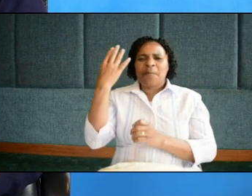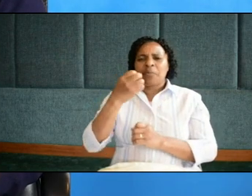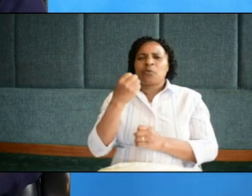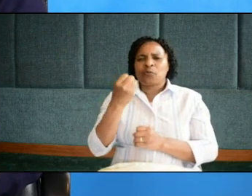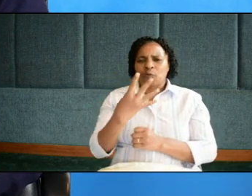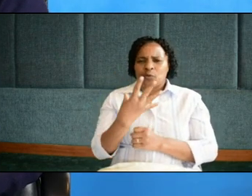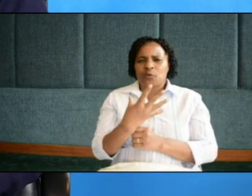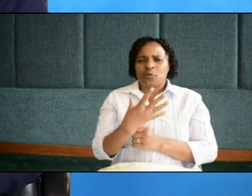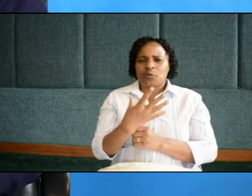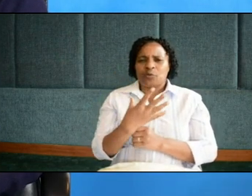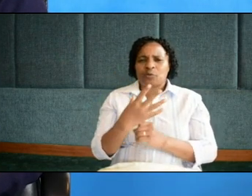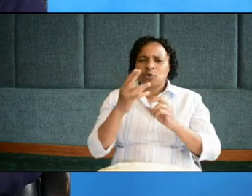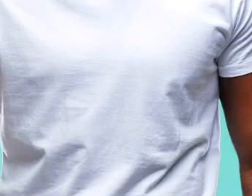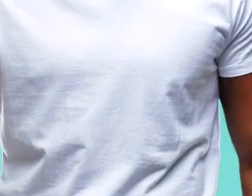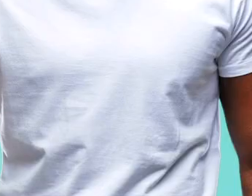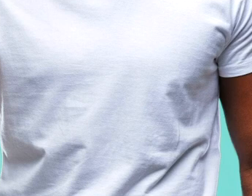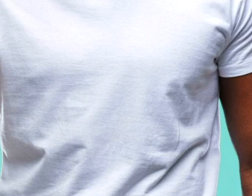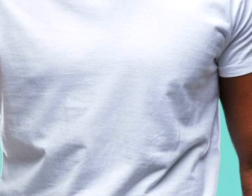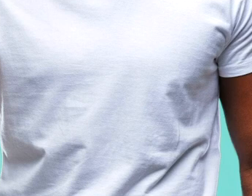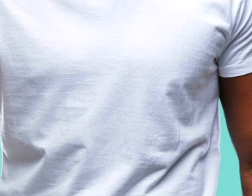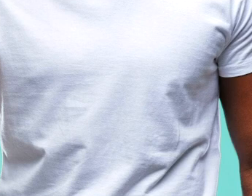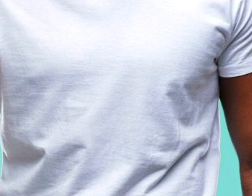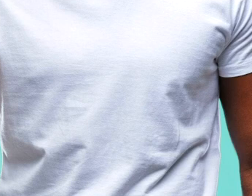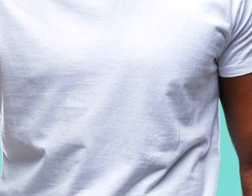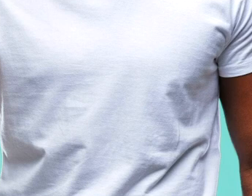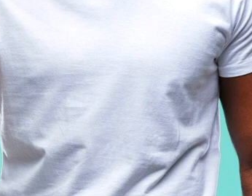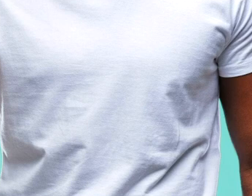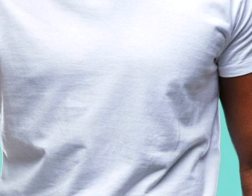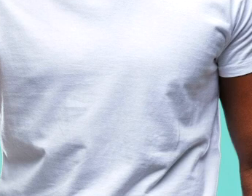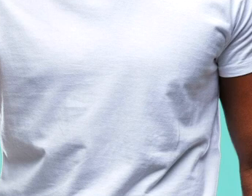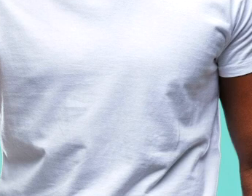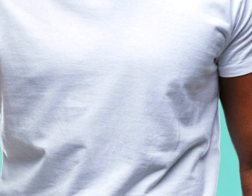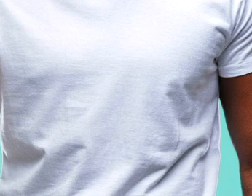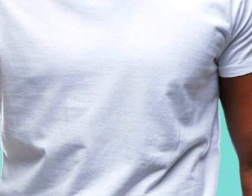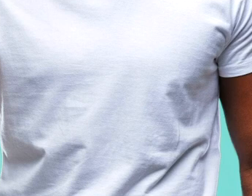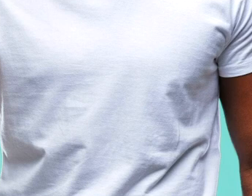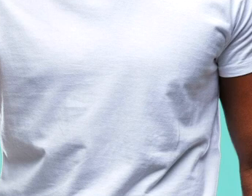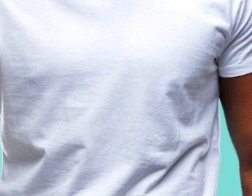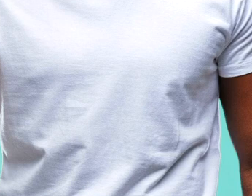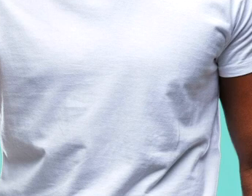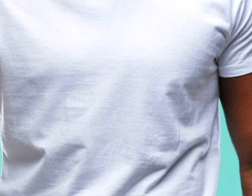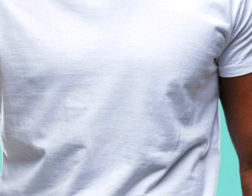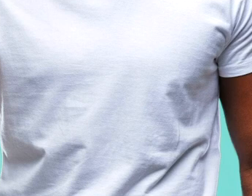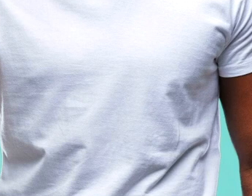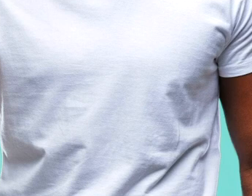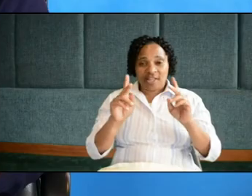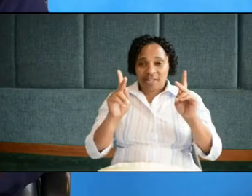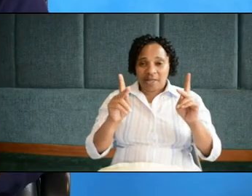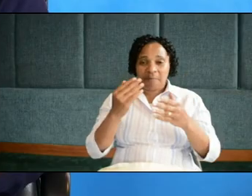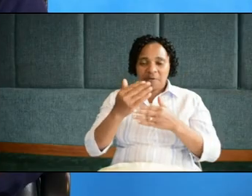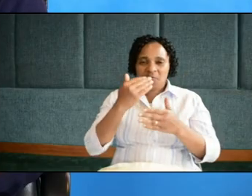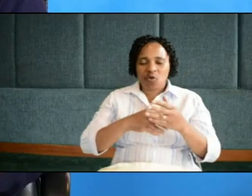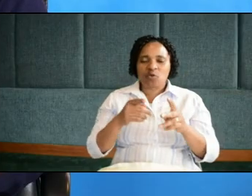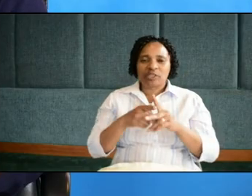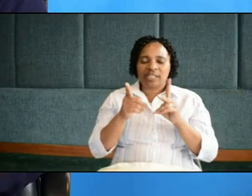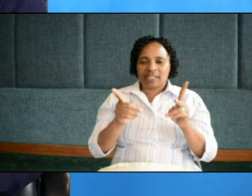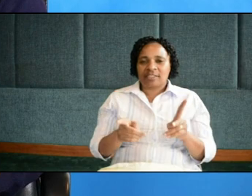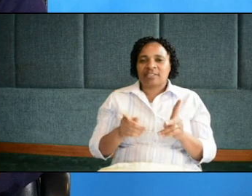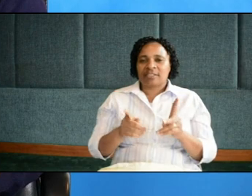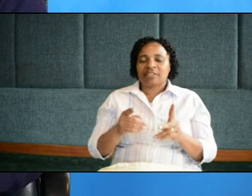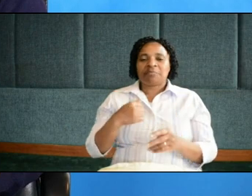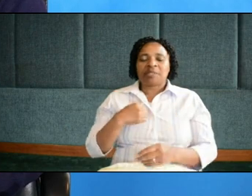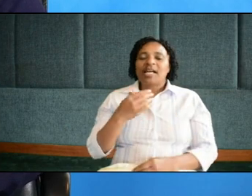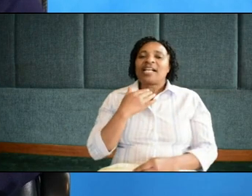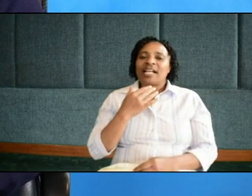beautiful heading, First Things First, okay? And before we start, I'd like